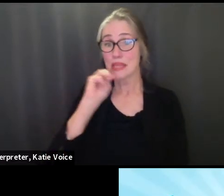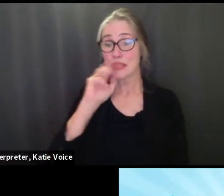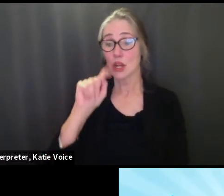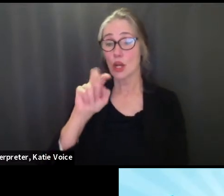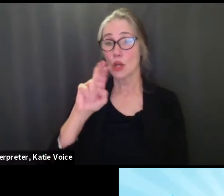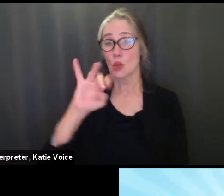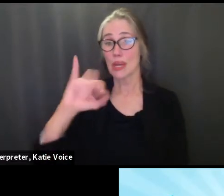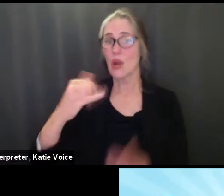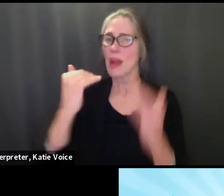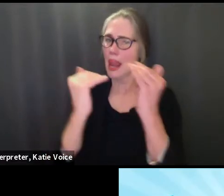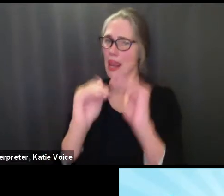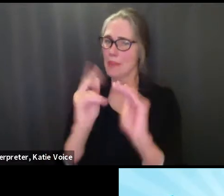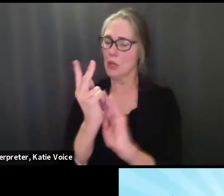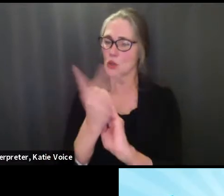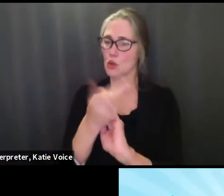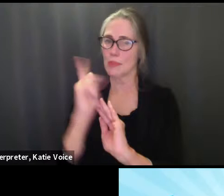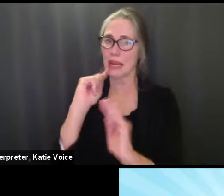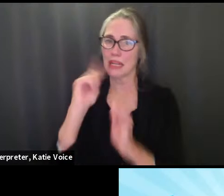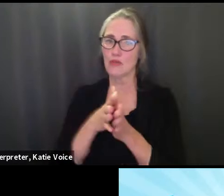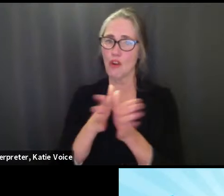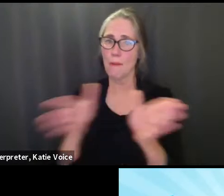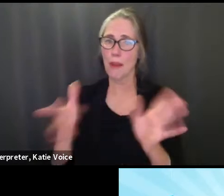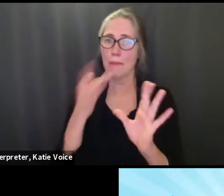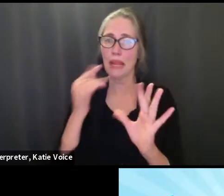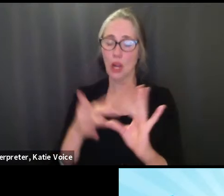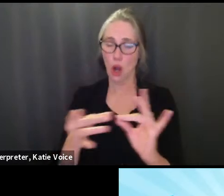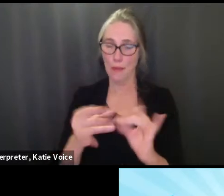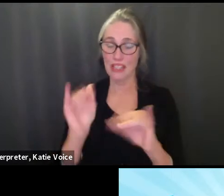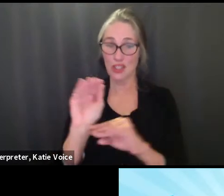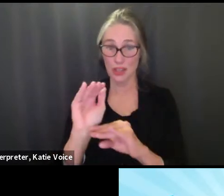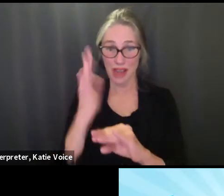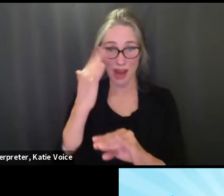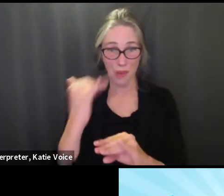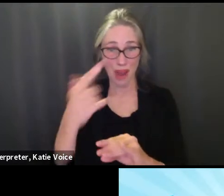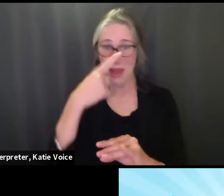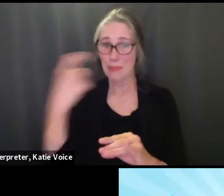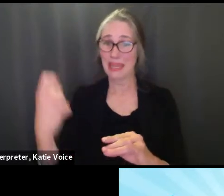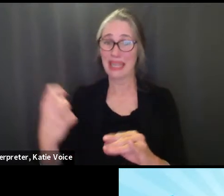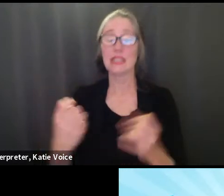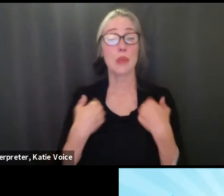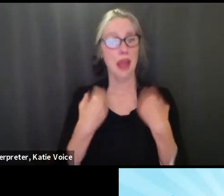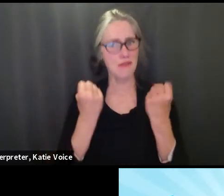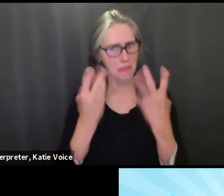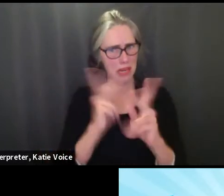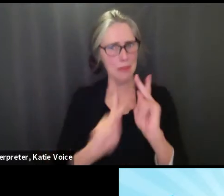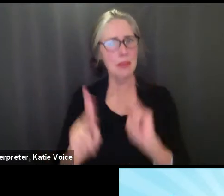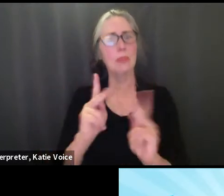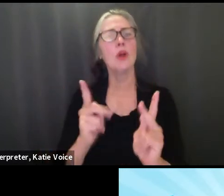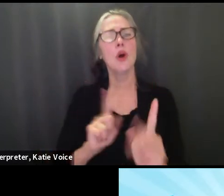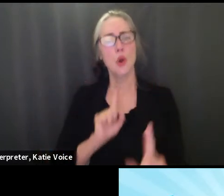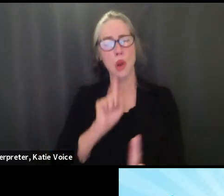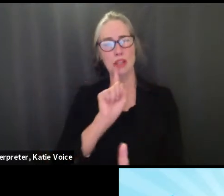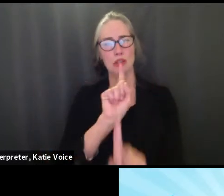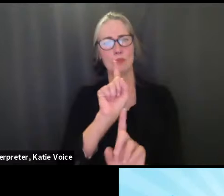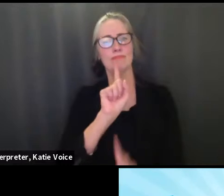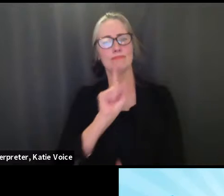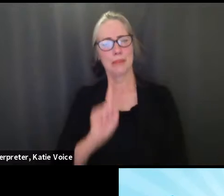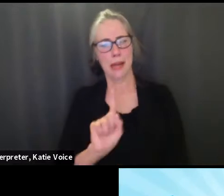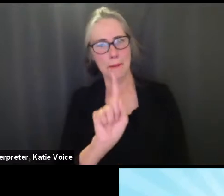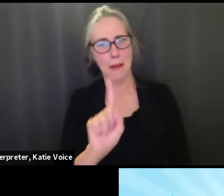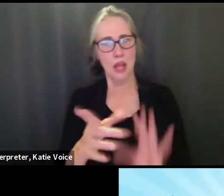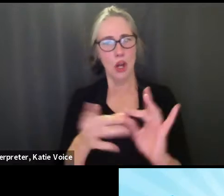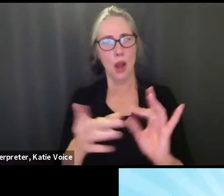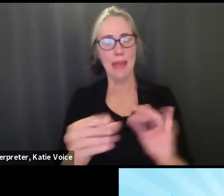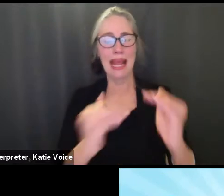2 minutes for all public comments to tonight because we have quite a few, and so they will have a time limit of 2 minutes, and